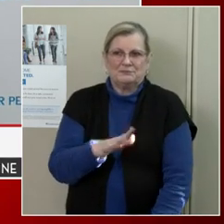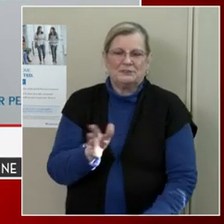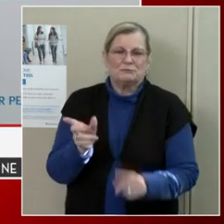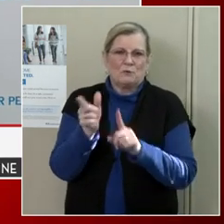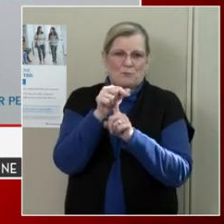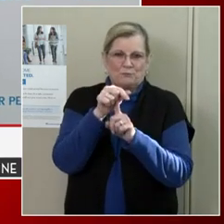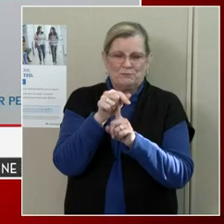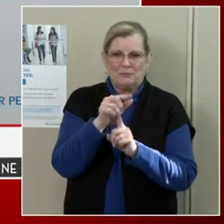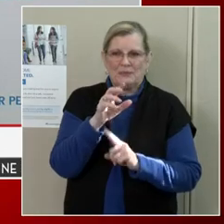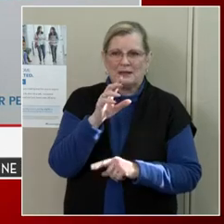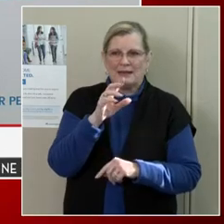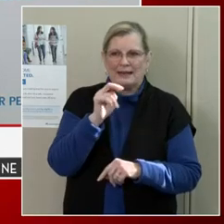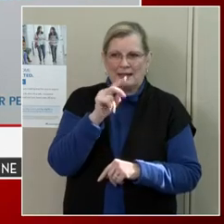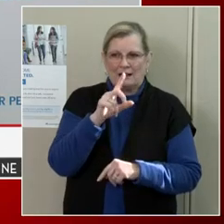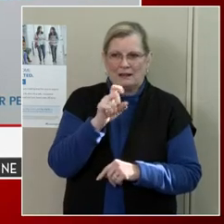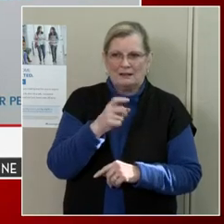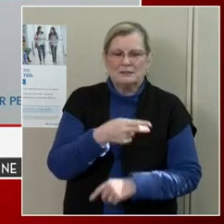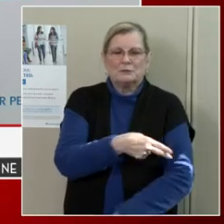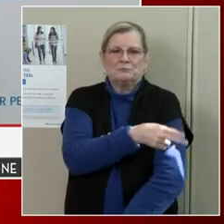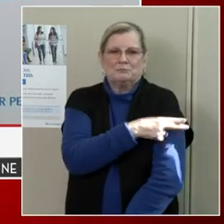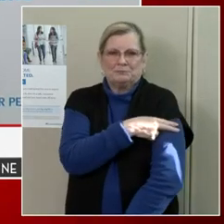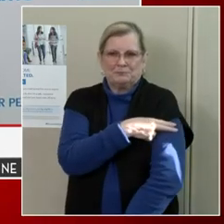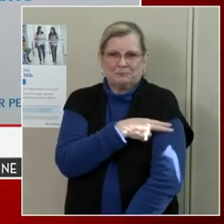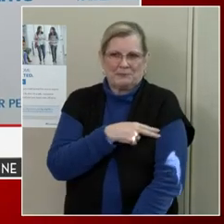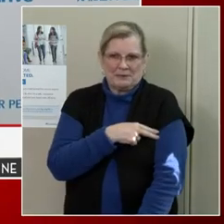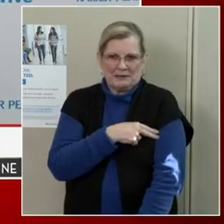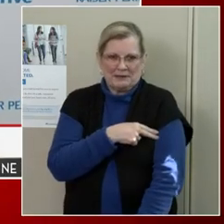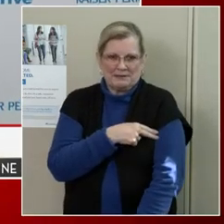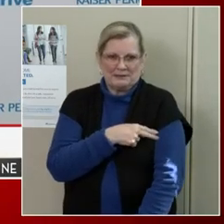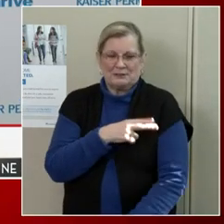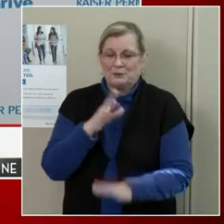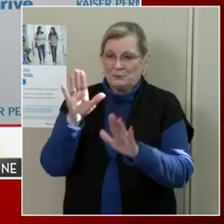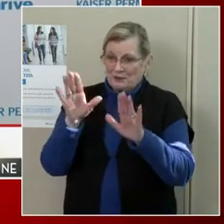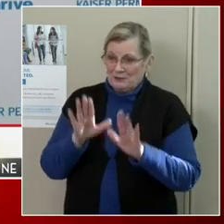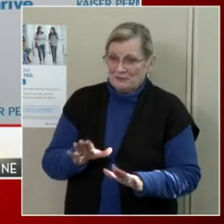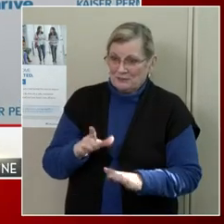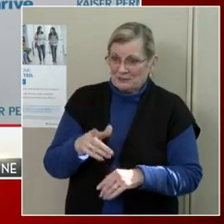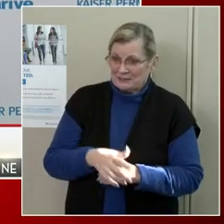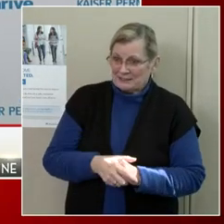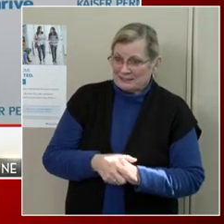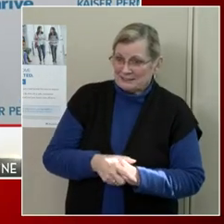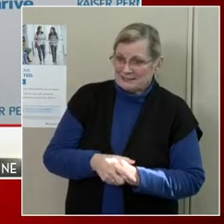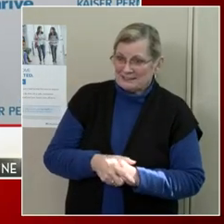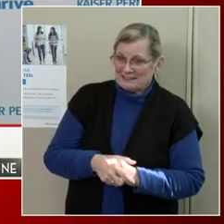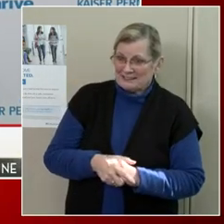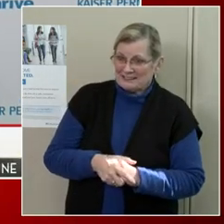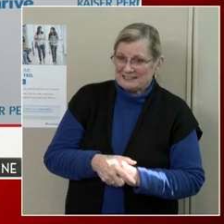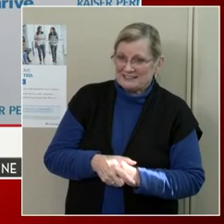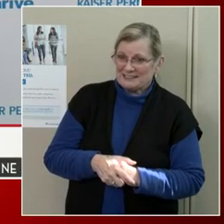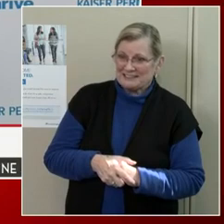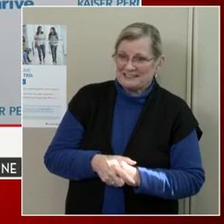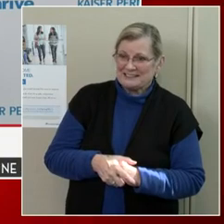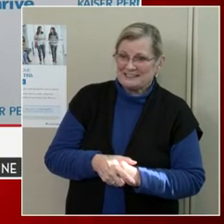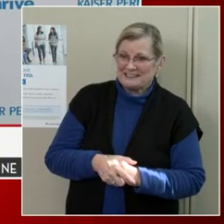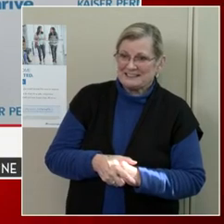How did you do this Awesome. time? Awesome. Didn't even do it.